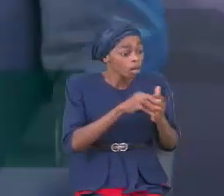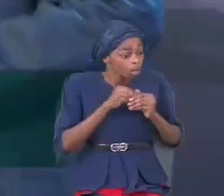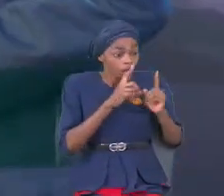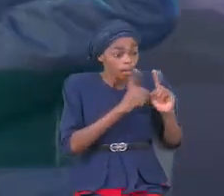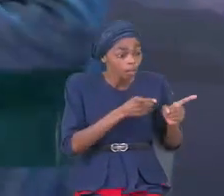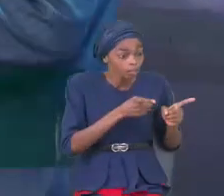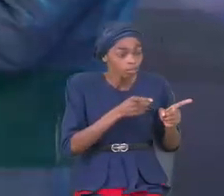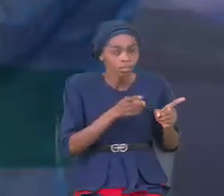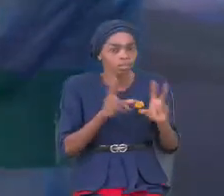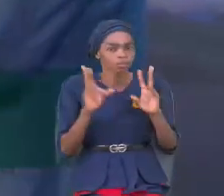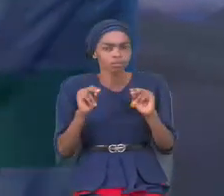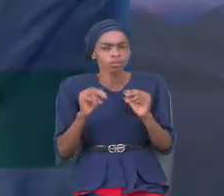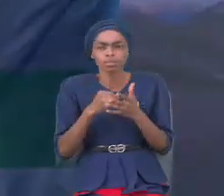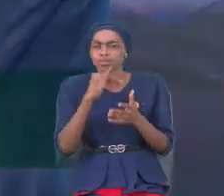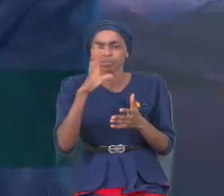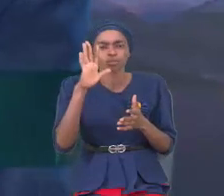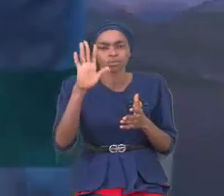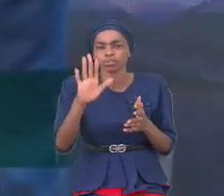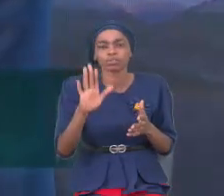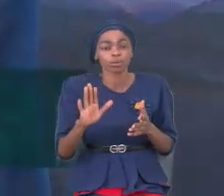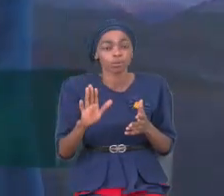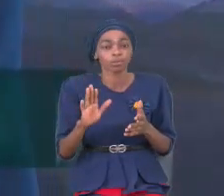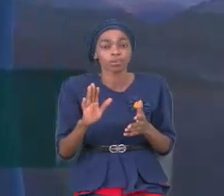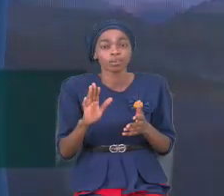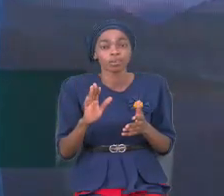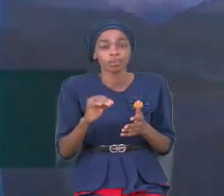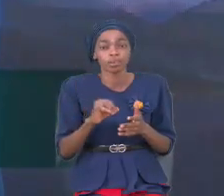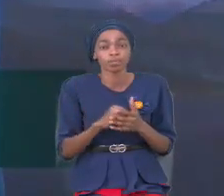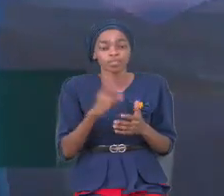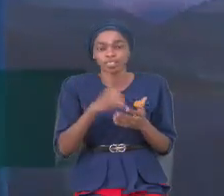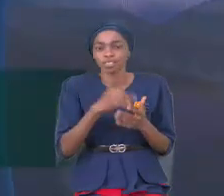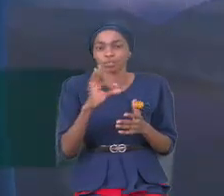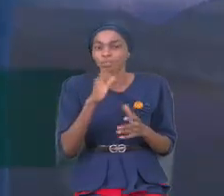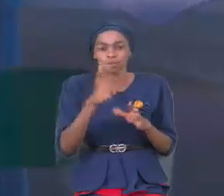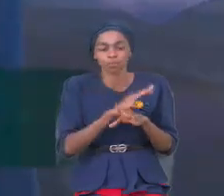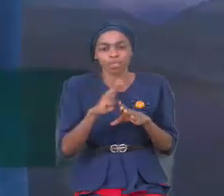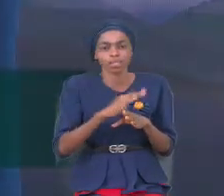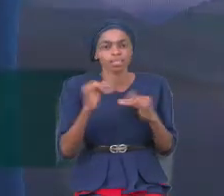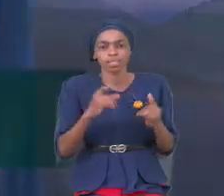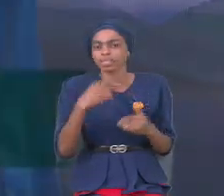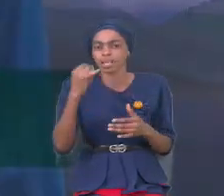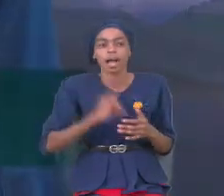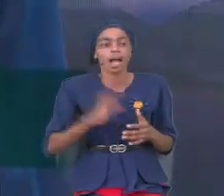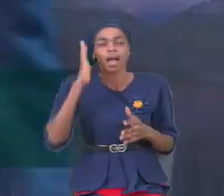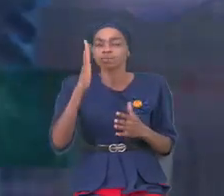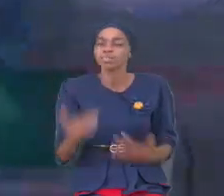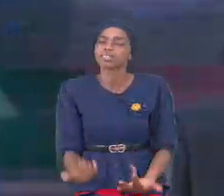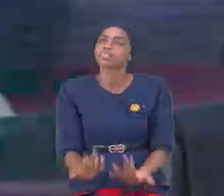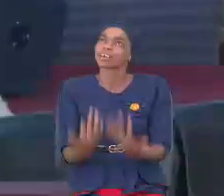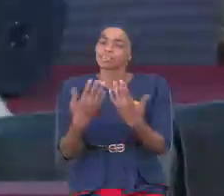will sacrifice unto thee with the voice of thanksgiving. I will